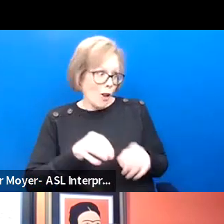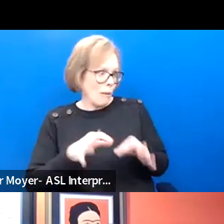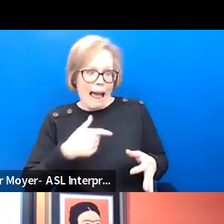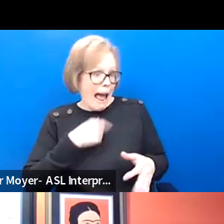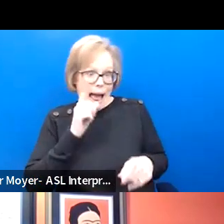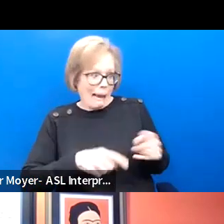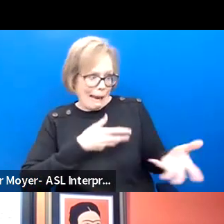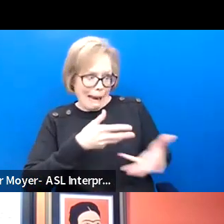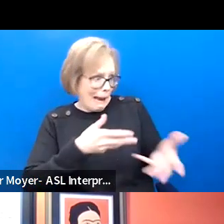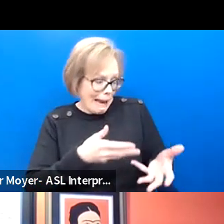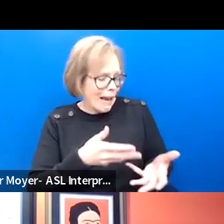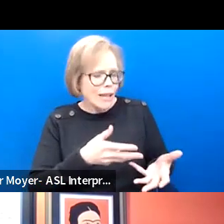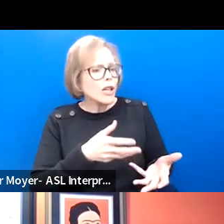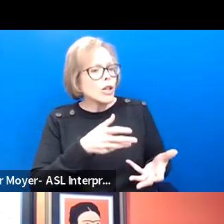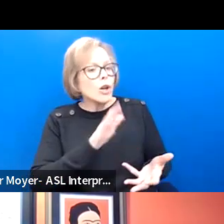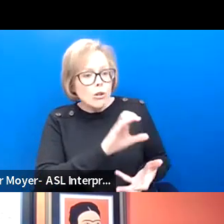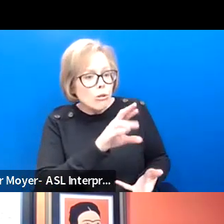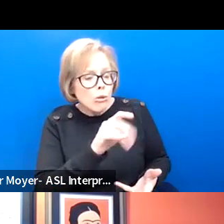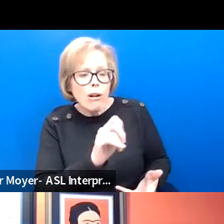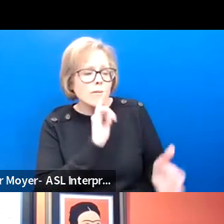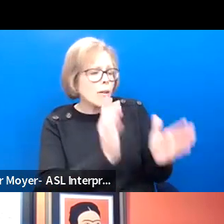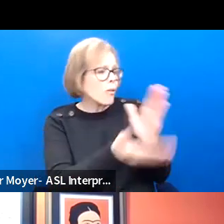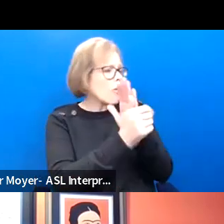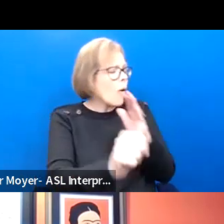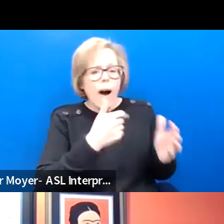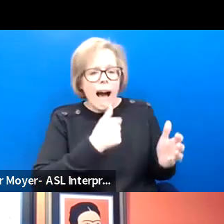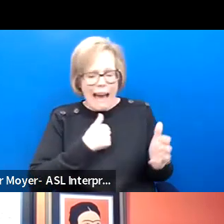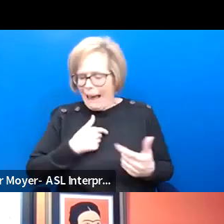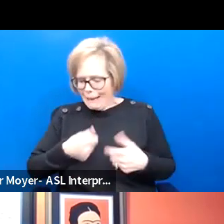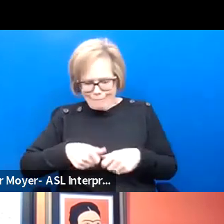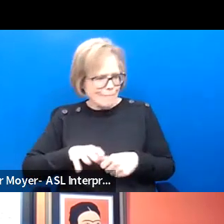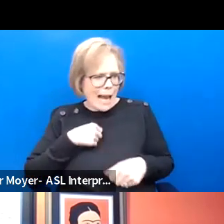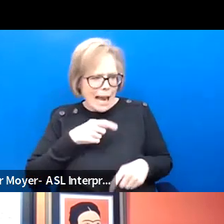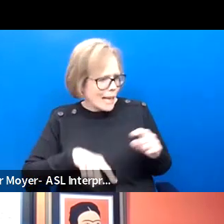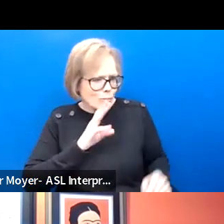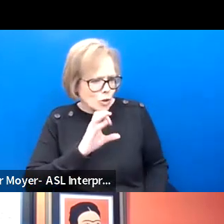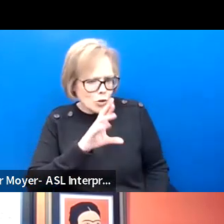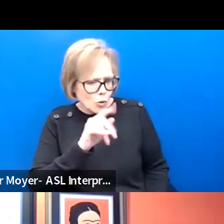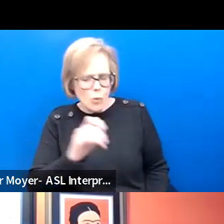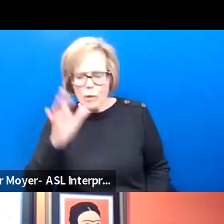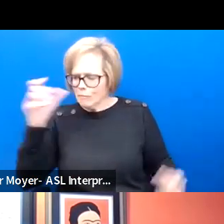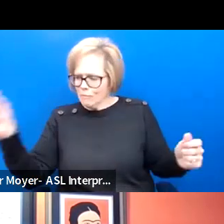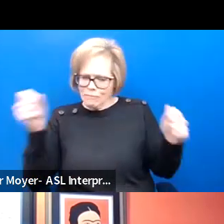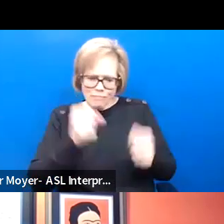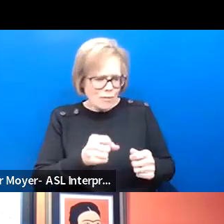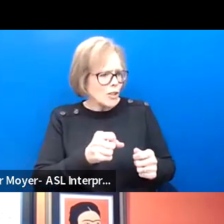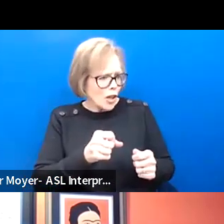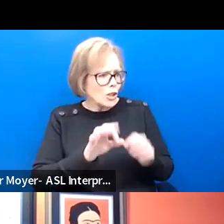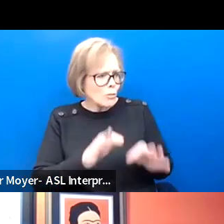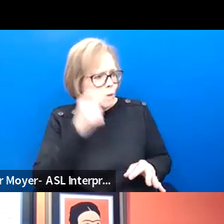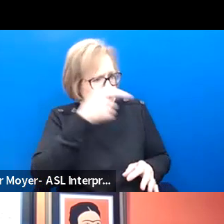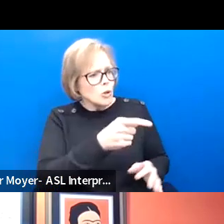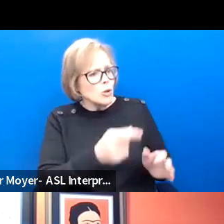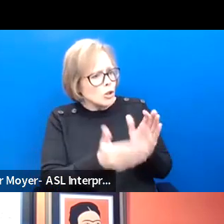visit this way. I'm sorry. Your Creole is excellent. I can't speak Creole. So we're gonna use an interpreter because you deserve the time and you deserve